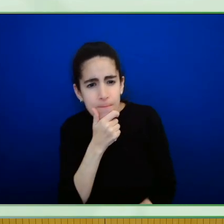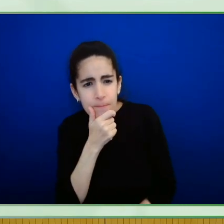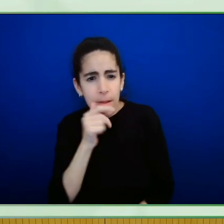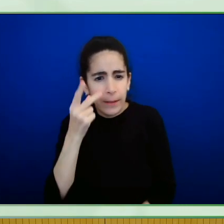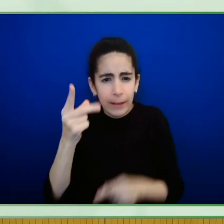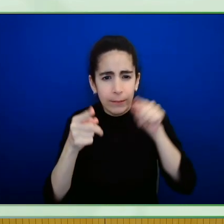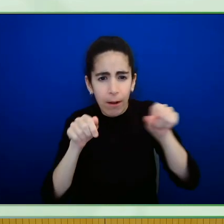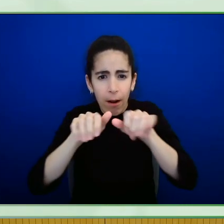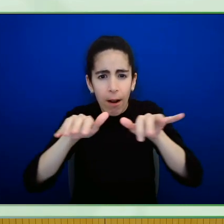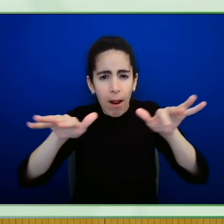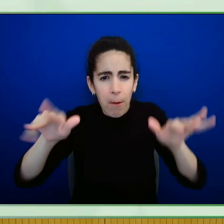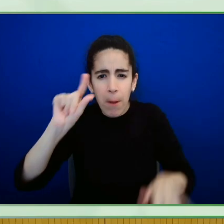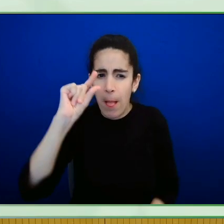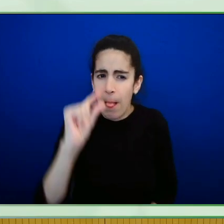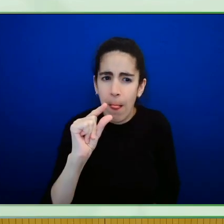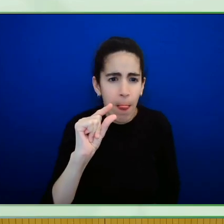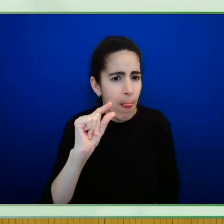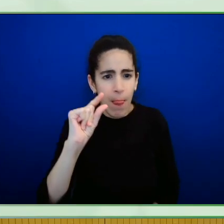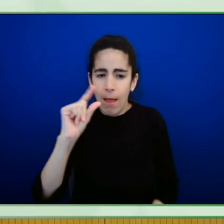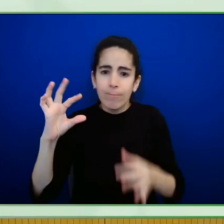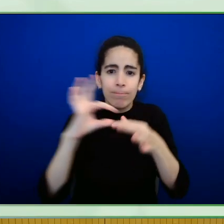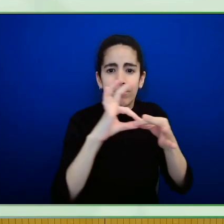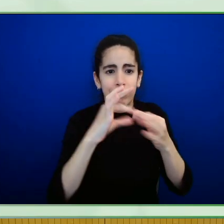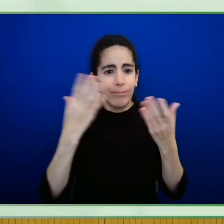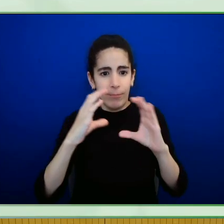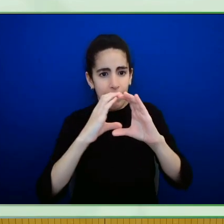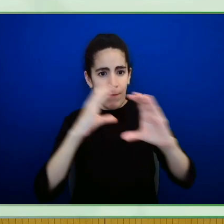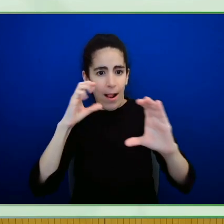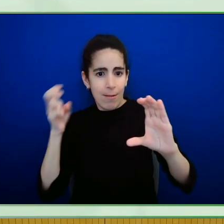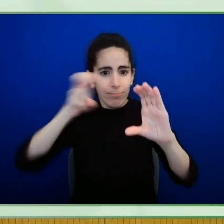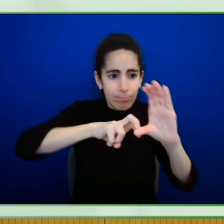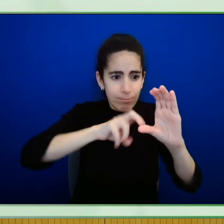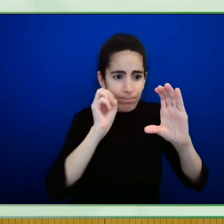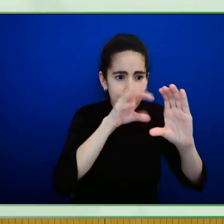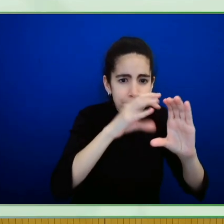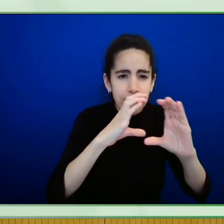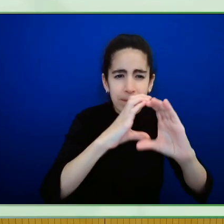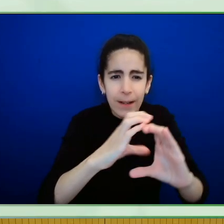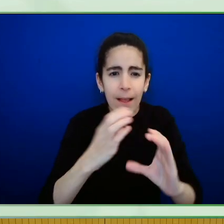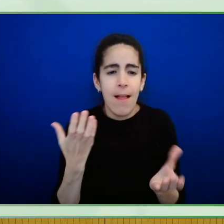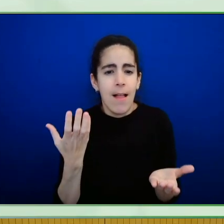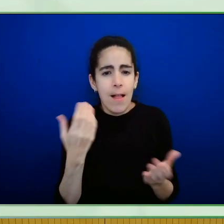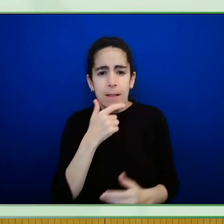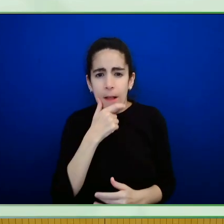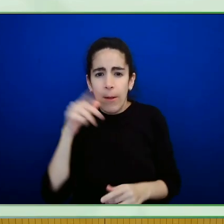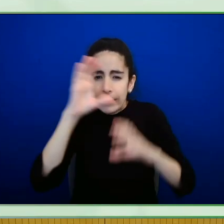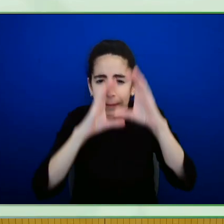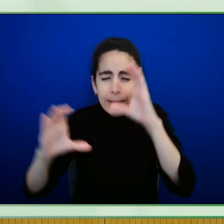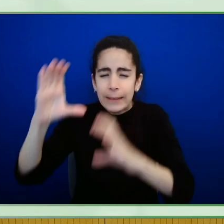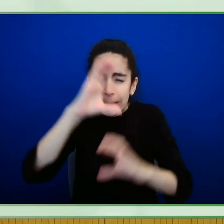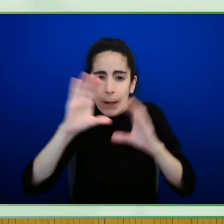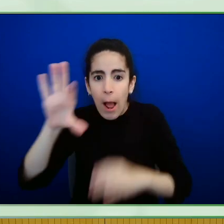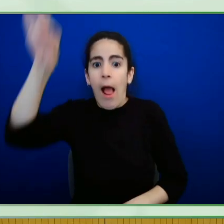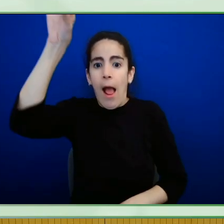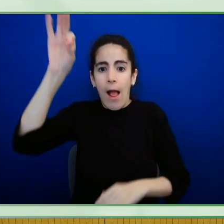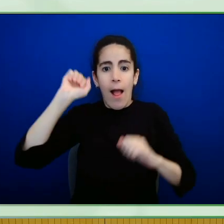on the hunt for the perfect portable ramp that I could use for my many trips to Hungary. I found